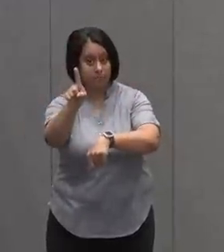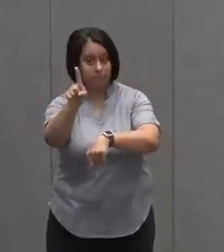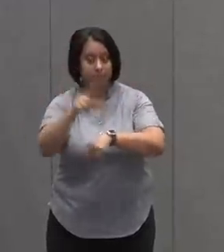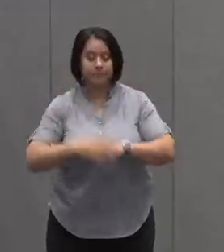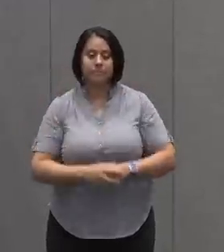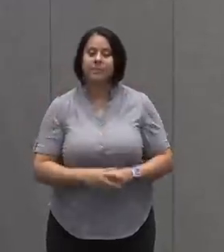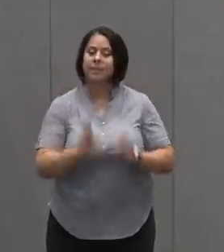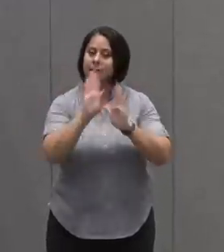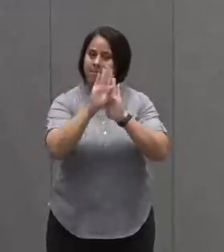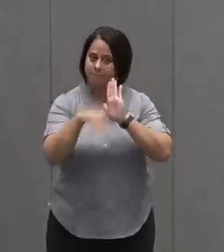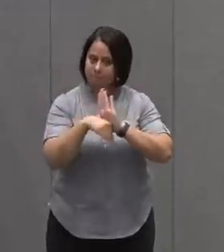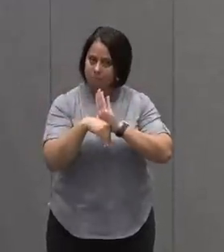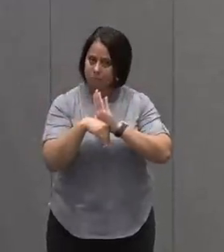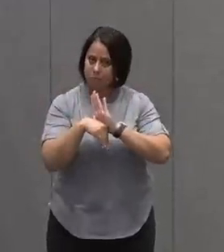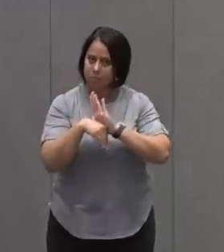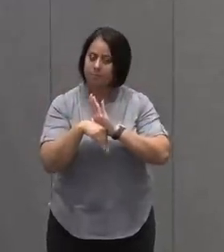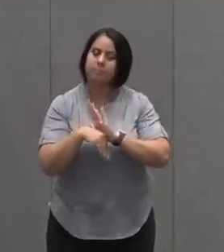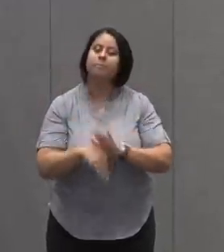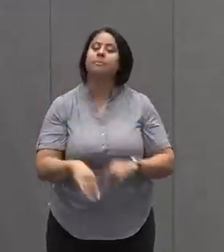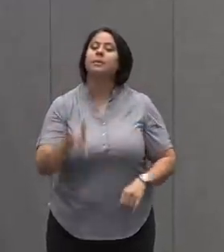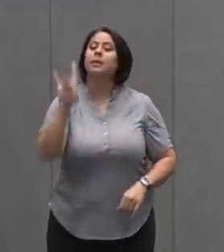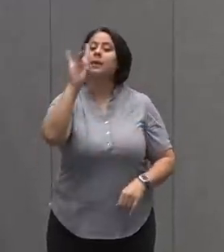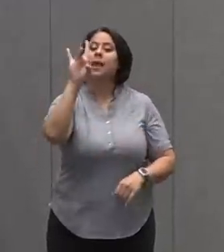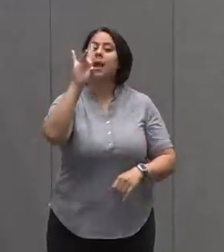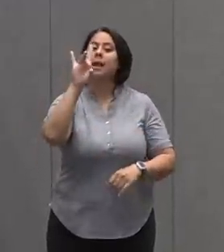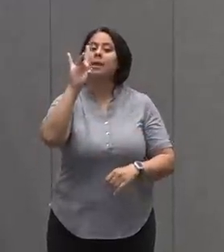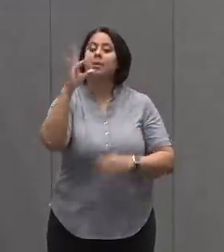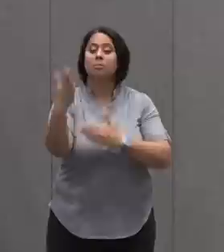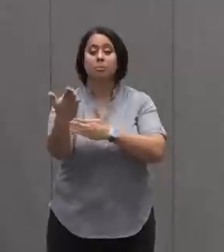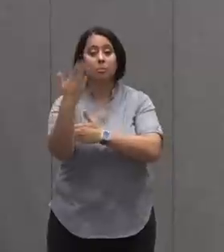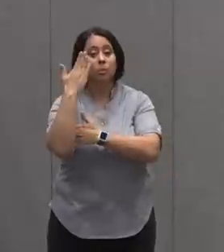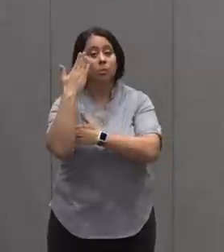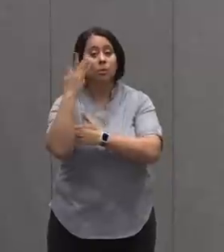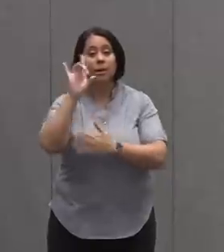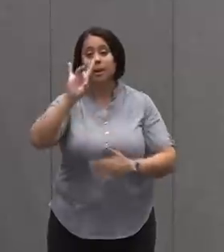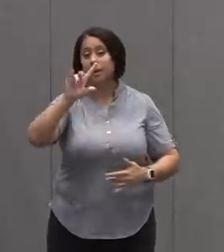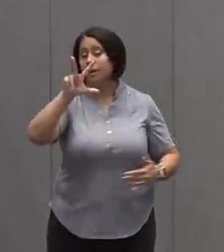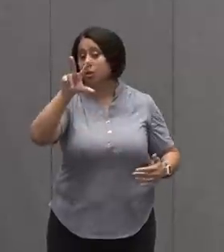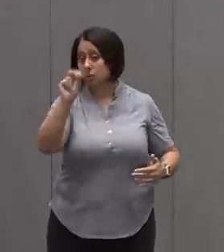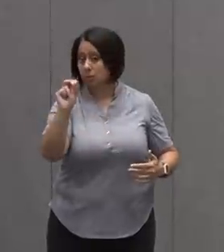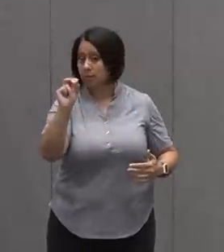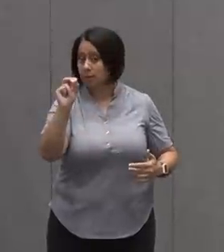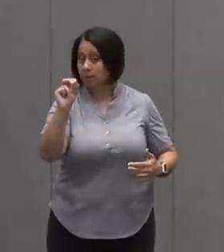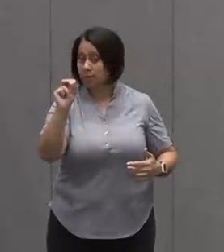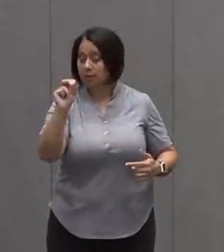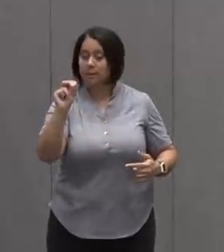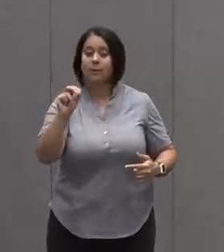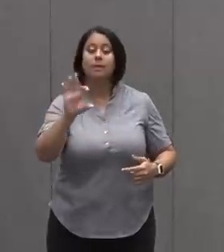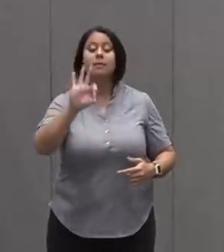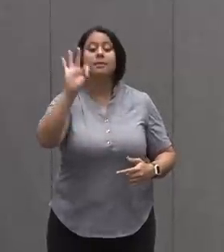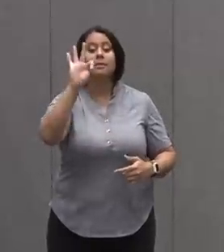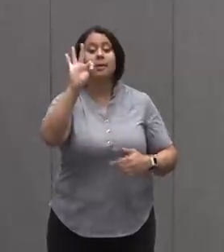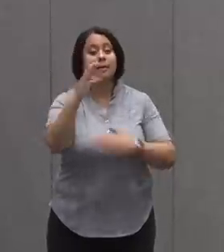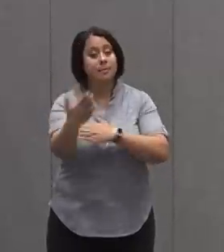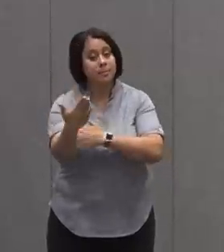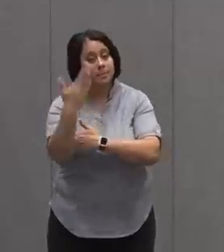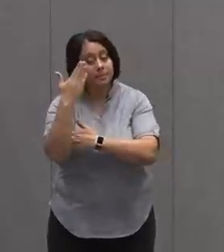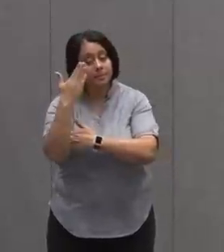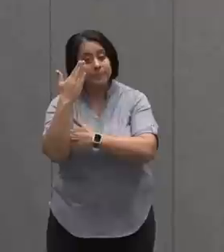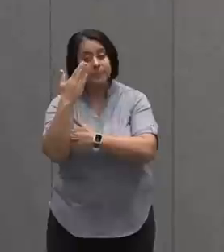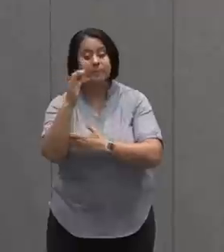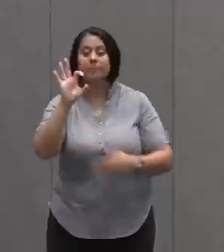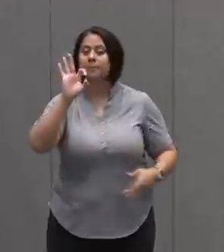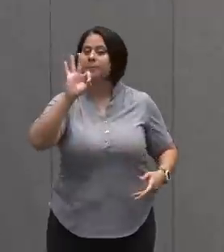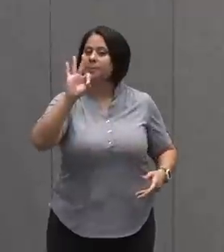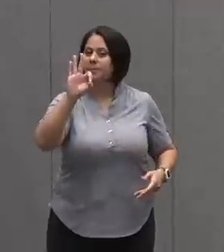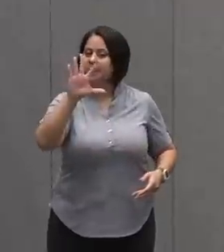those half hours. So let's do 8 a.m., 8:30 a.m., 9